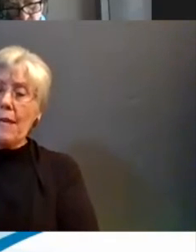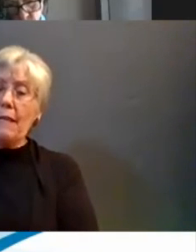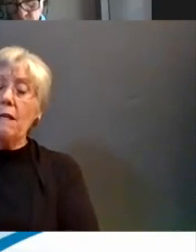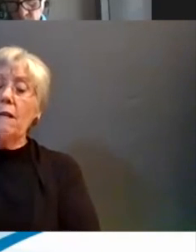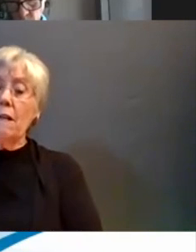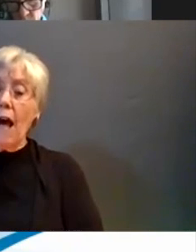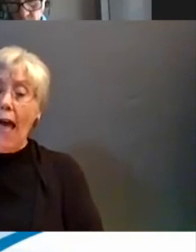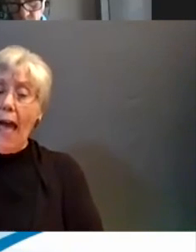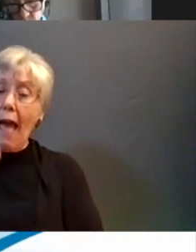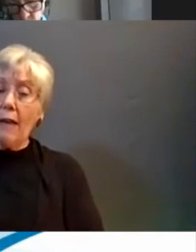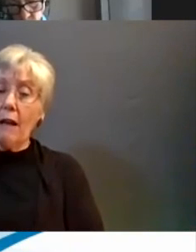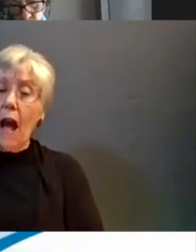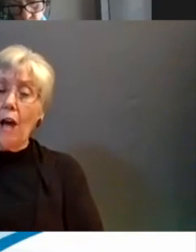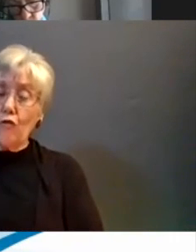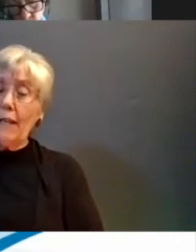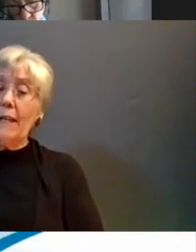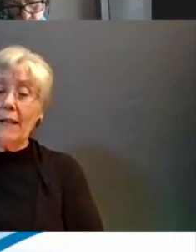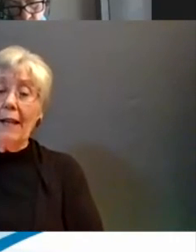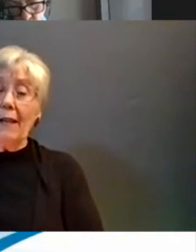admin@cadresv.org and we'll get you the information.